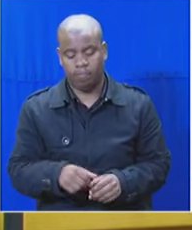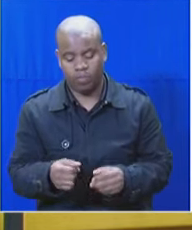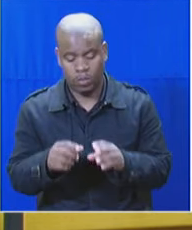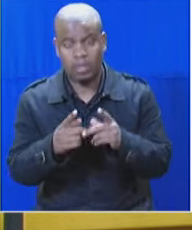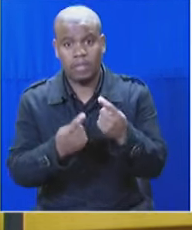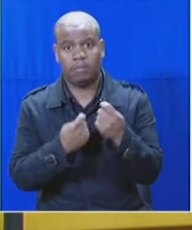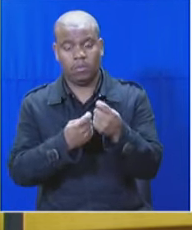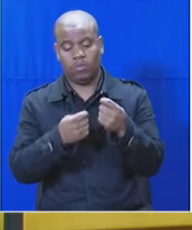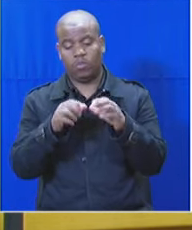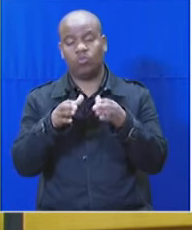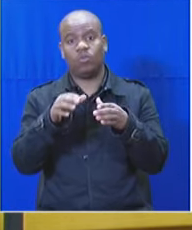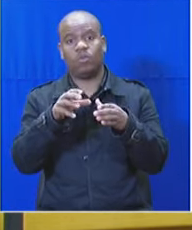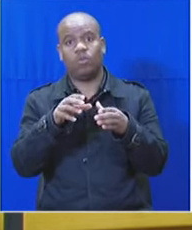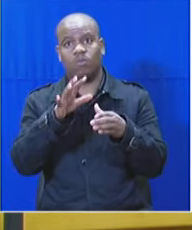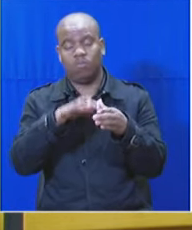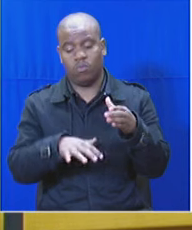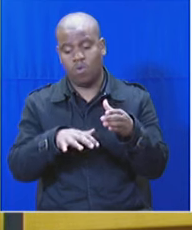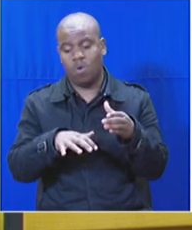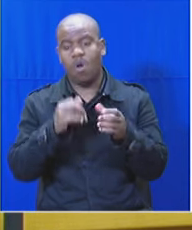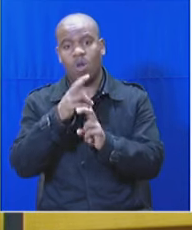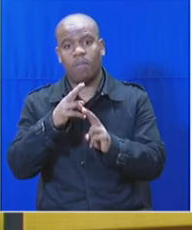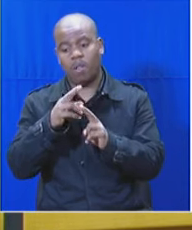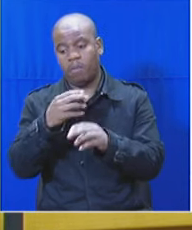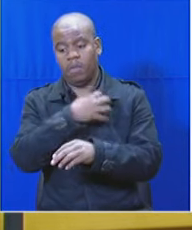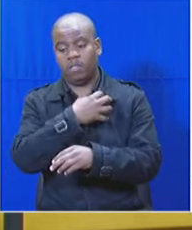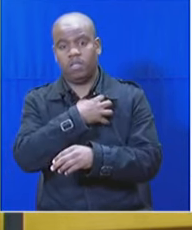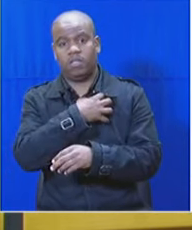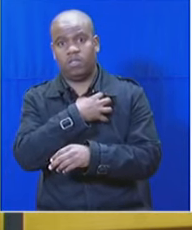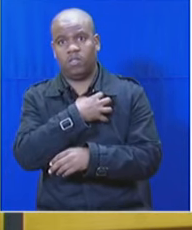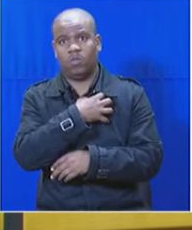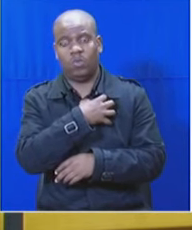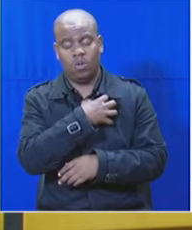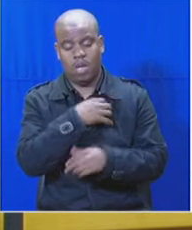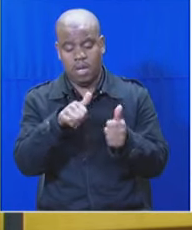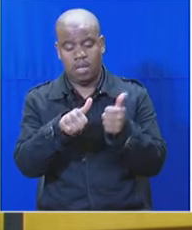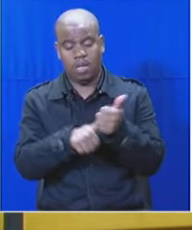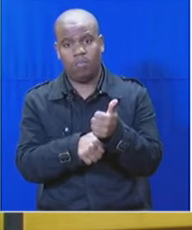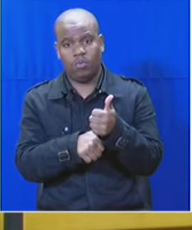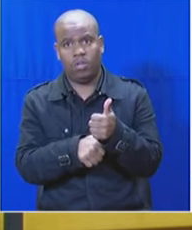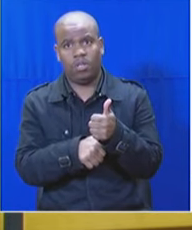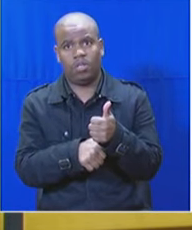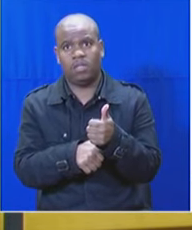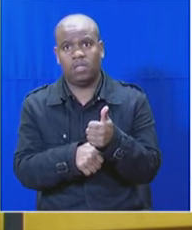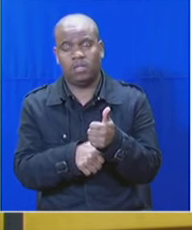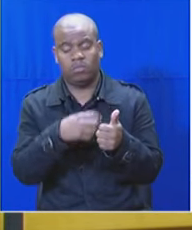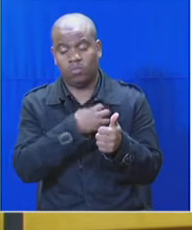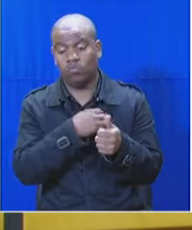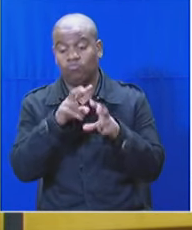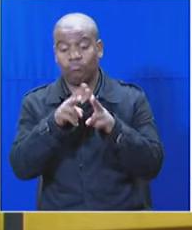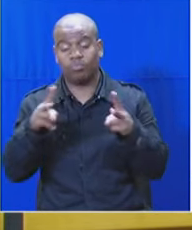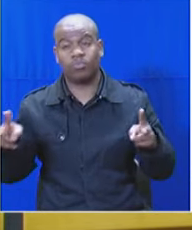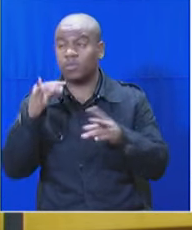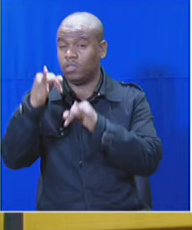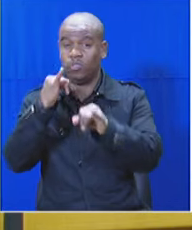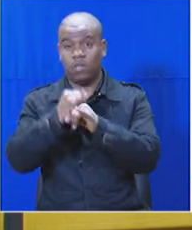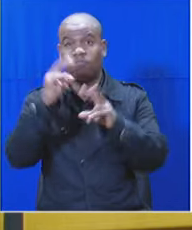Reform, the other Honorable Ministers in our midst and the Deputies, our distinguished international